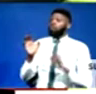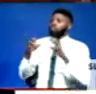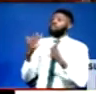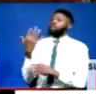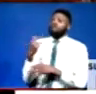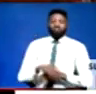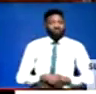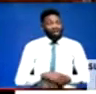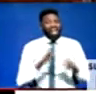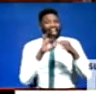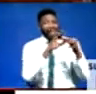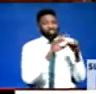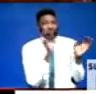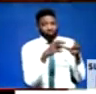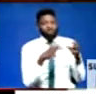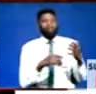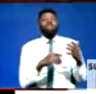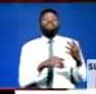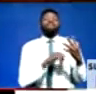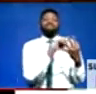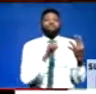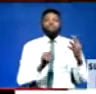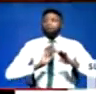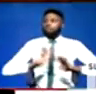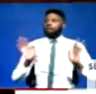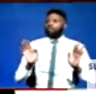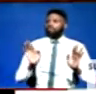Azimio is entitled to 4 slots. Ben Chumba, Prime Edition.